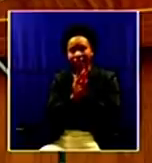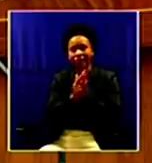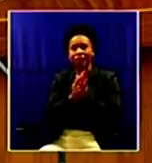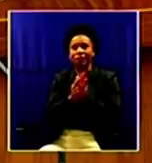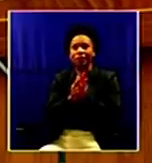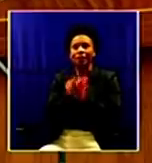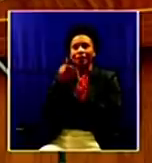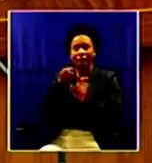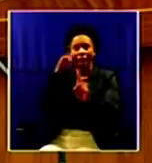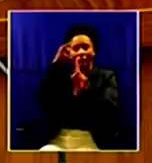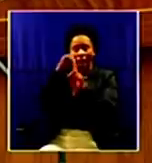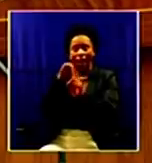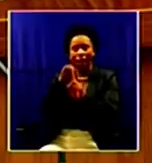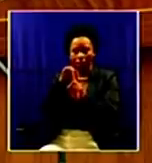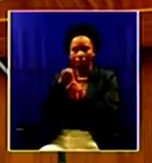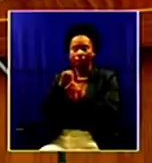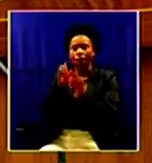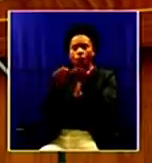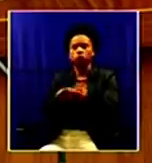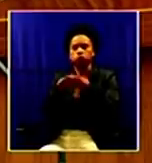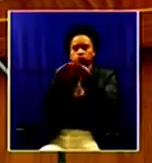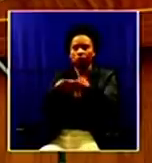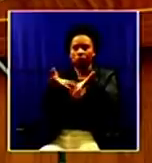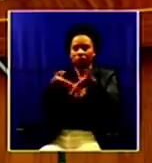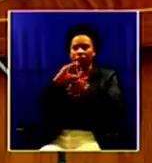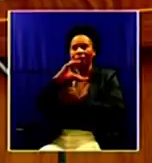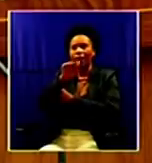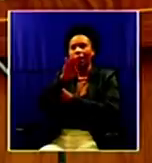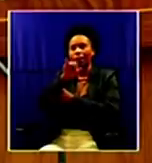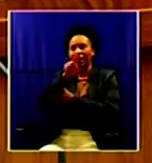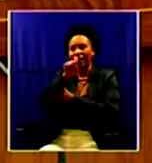this reform before Cabinet as soon as possible.